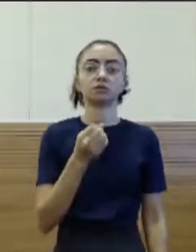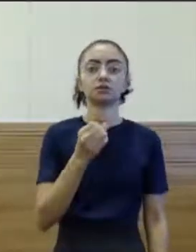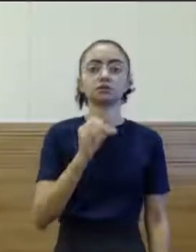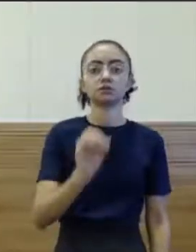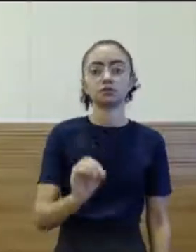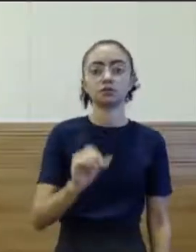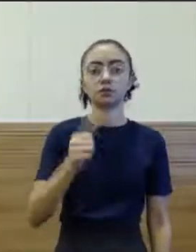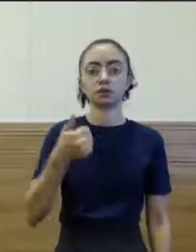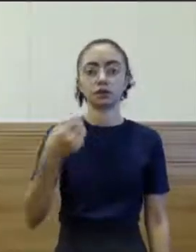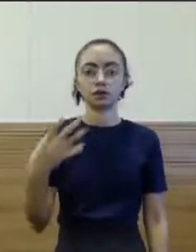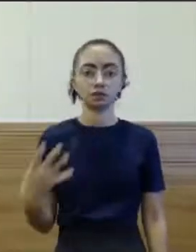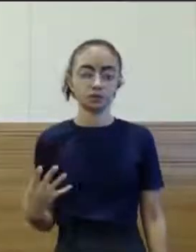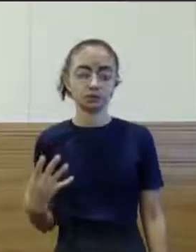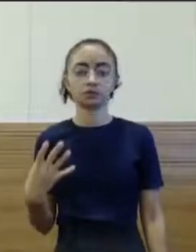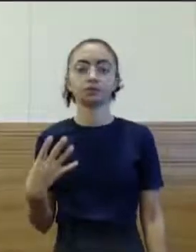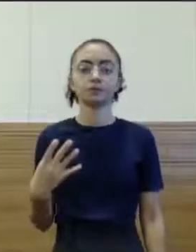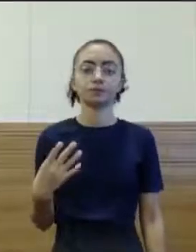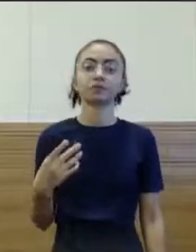Dietary Guide, and